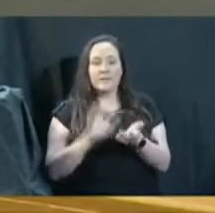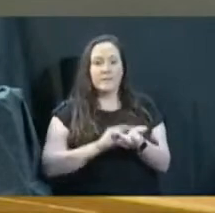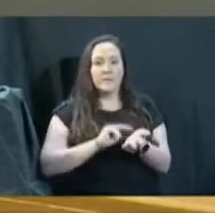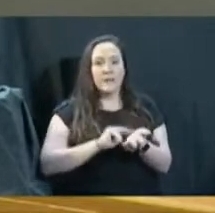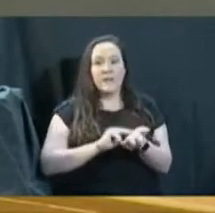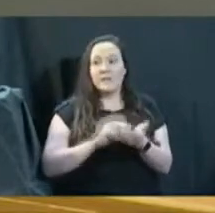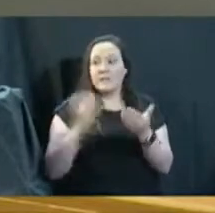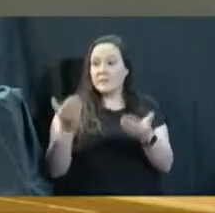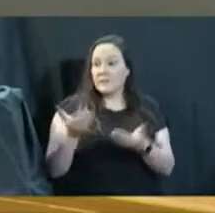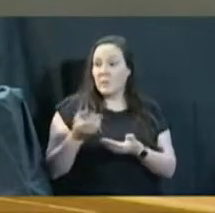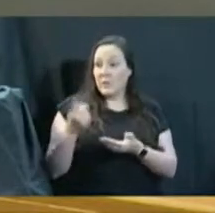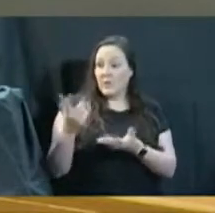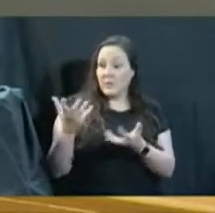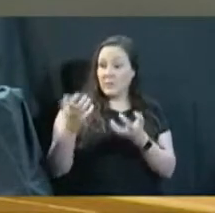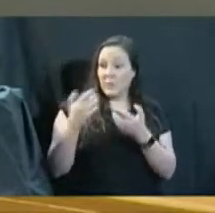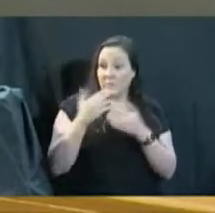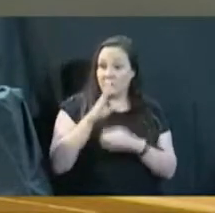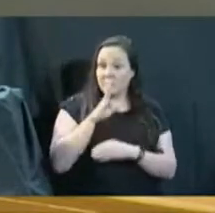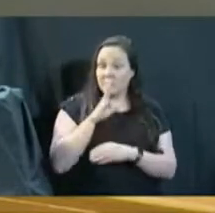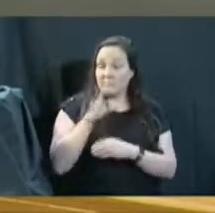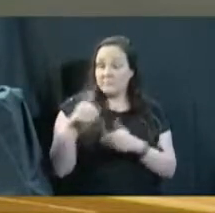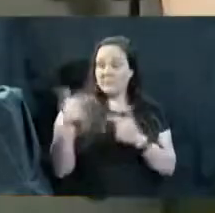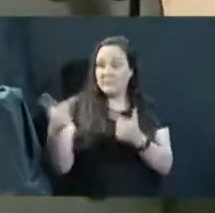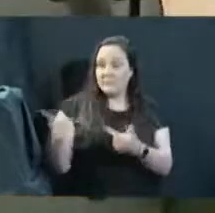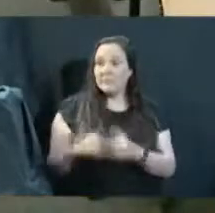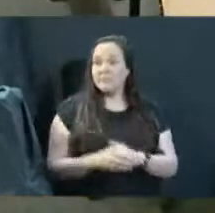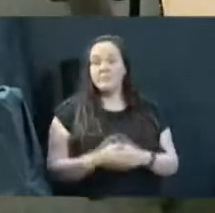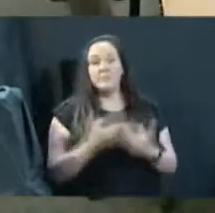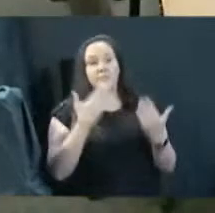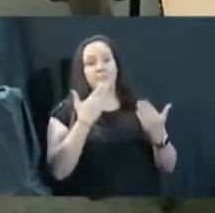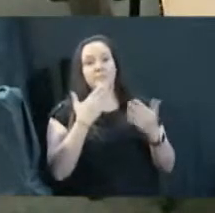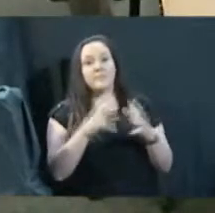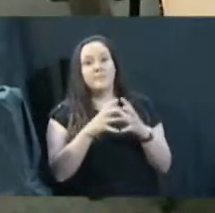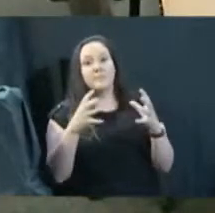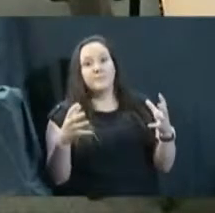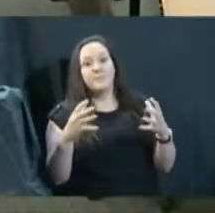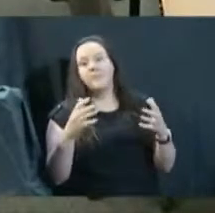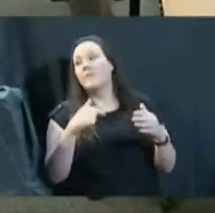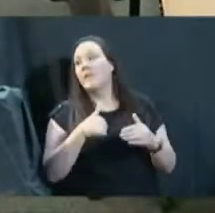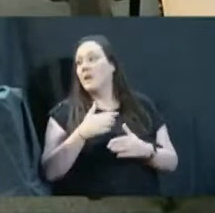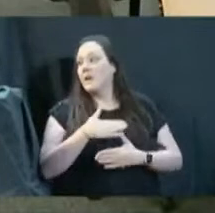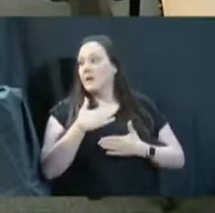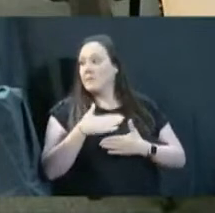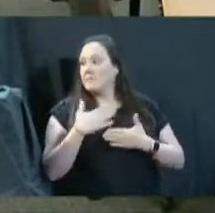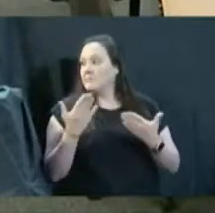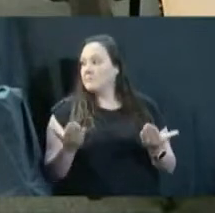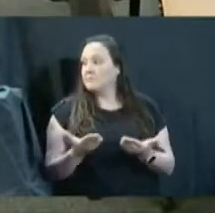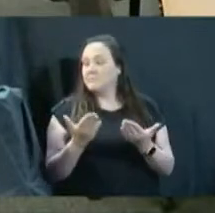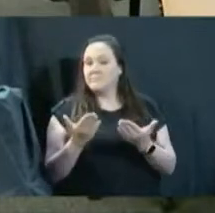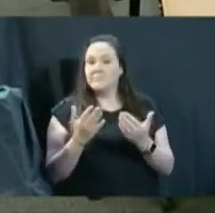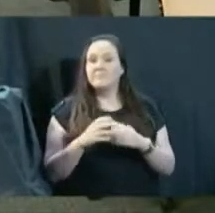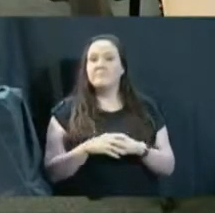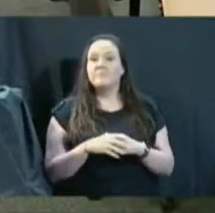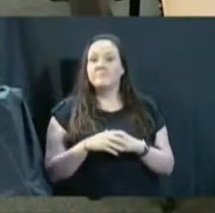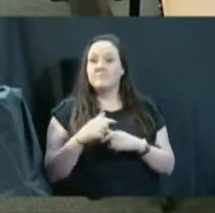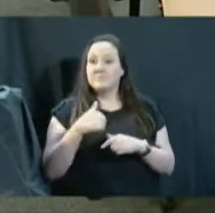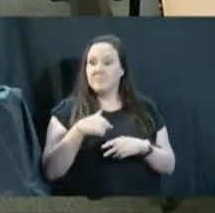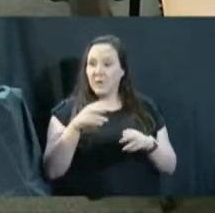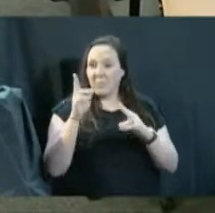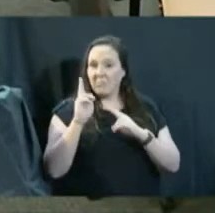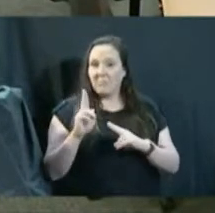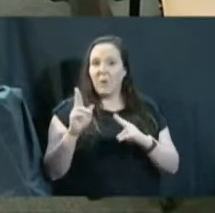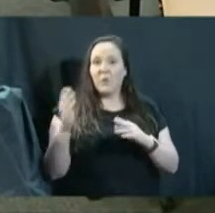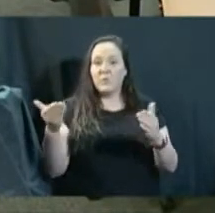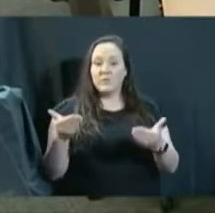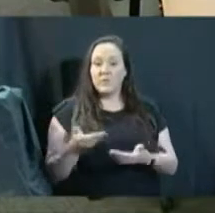like to say anything, the floor is yours. Thank you very much, Martha. It's a pleasure to have been, and an honor to have been